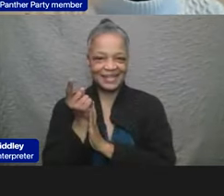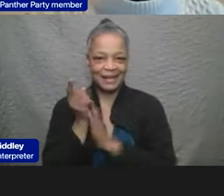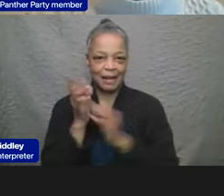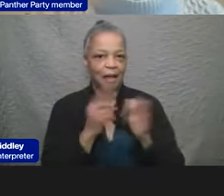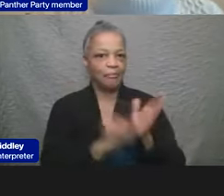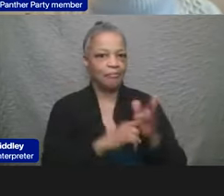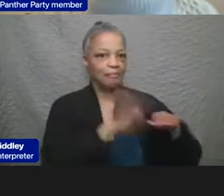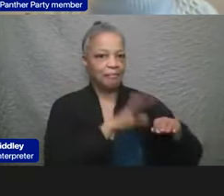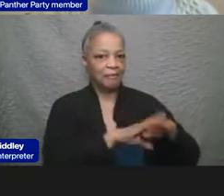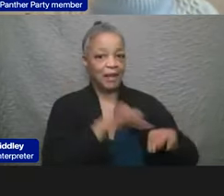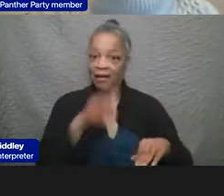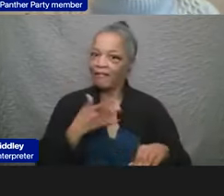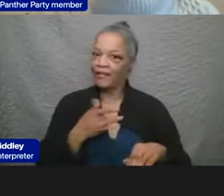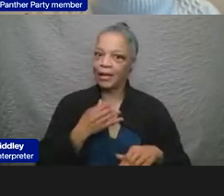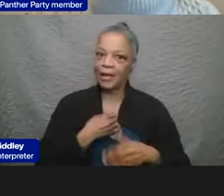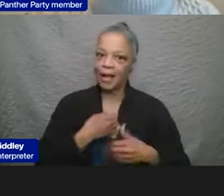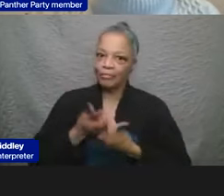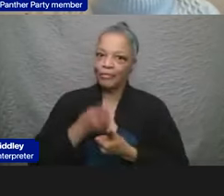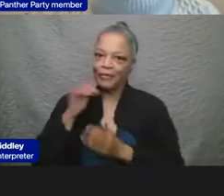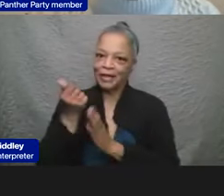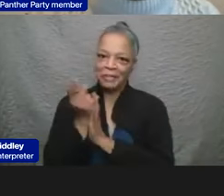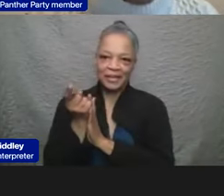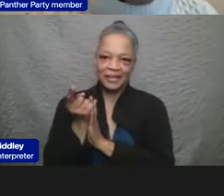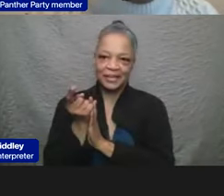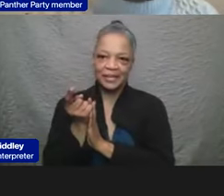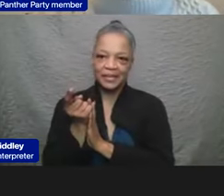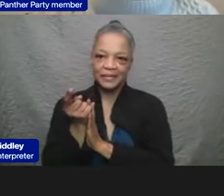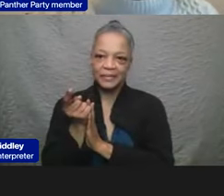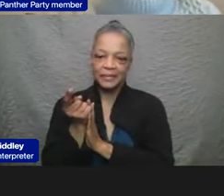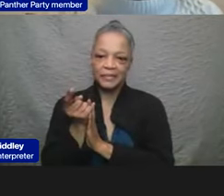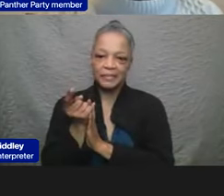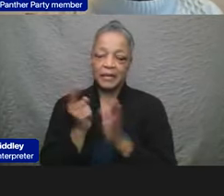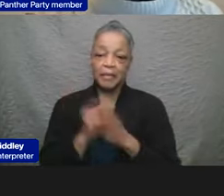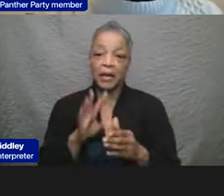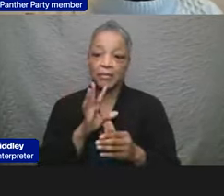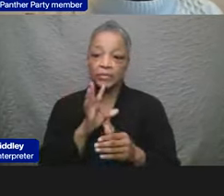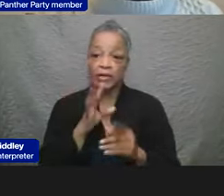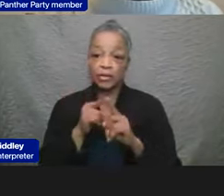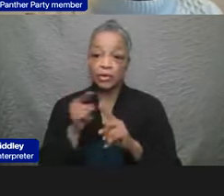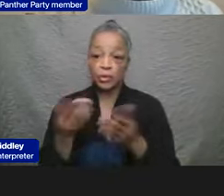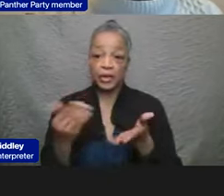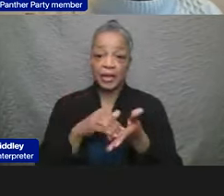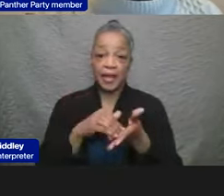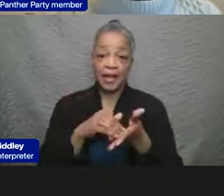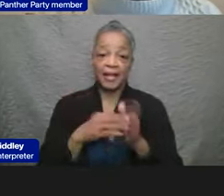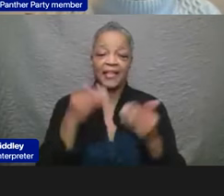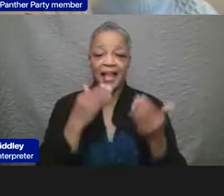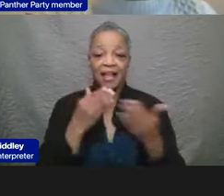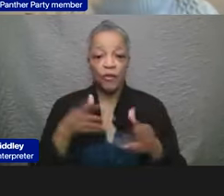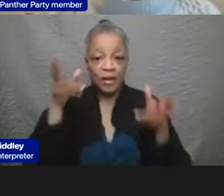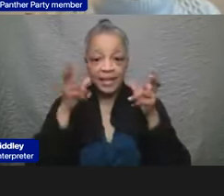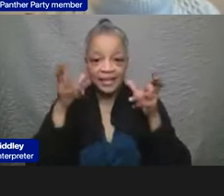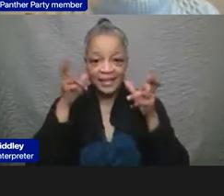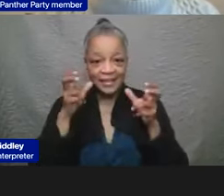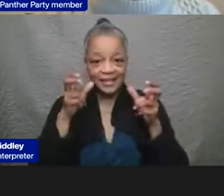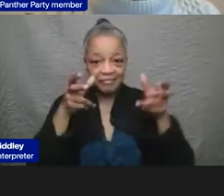It didn't feel that way, but I will speak with you again. And thank you for listening. And thank you